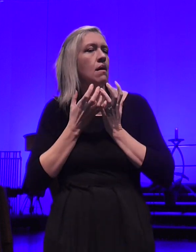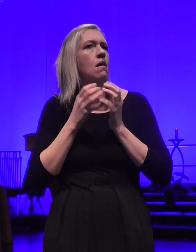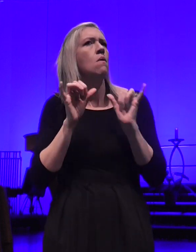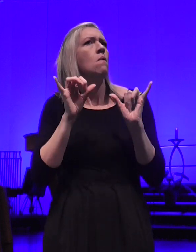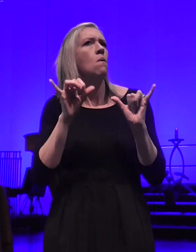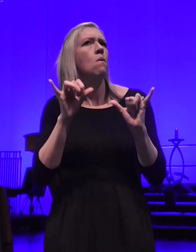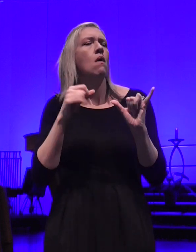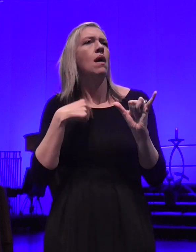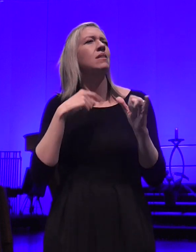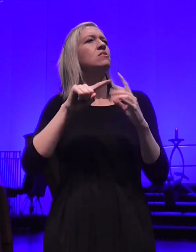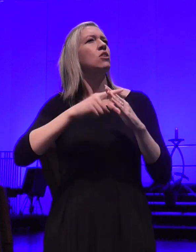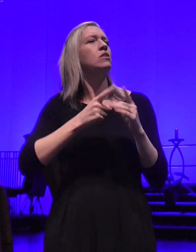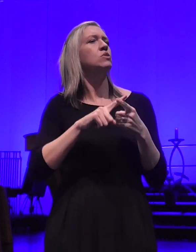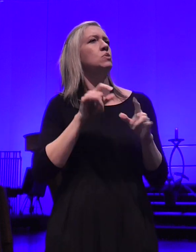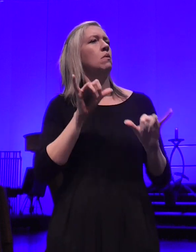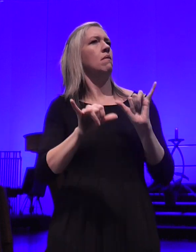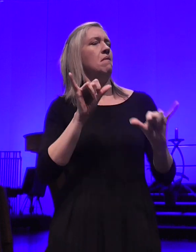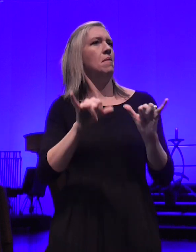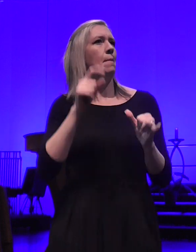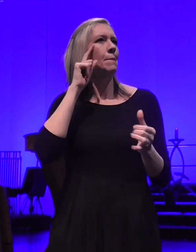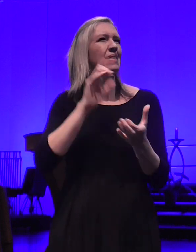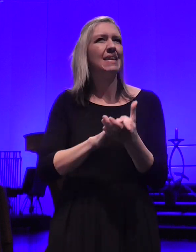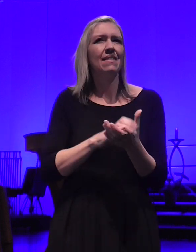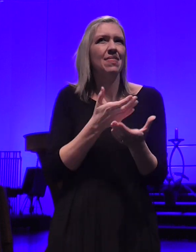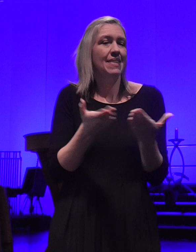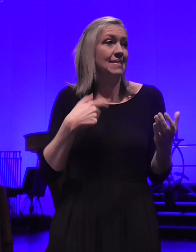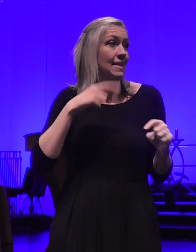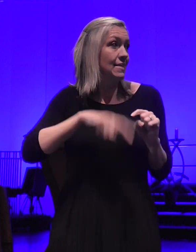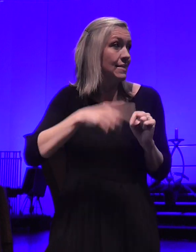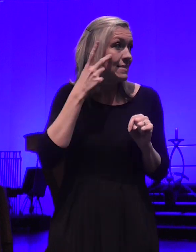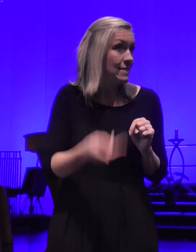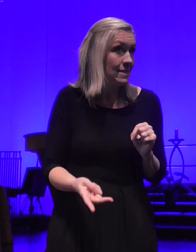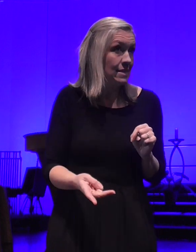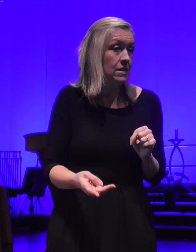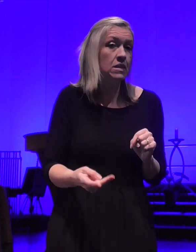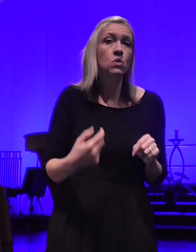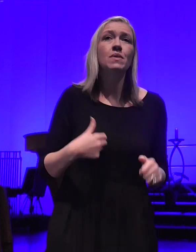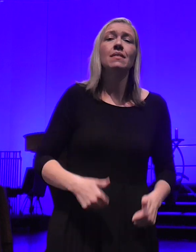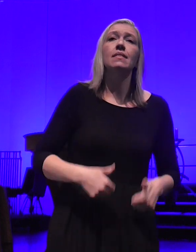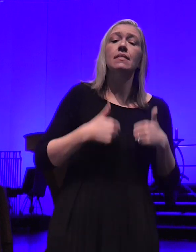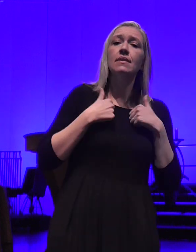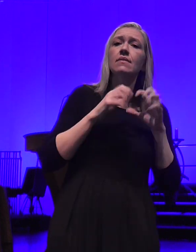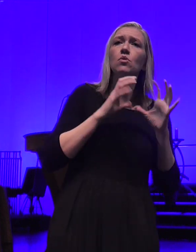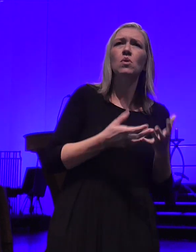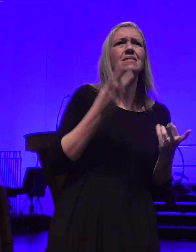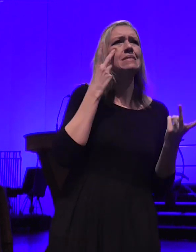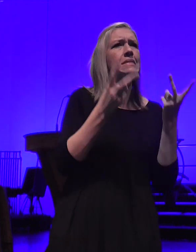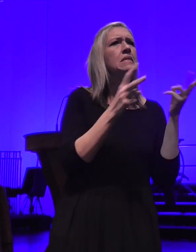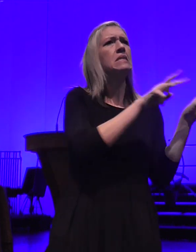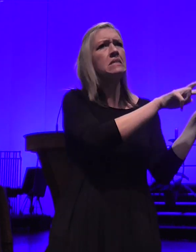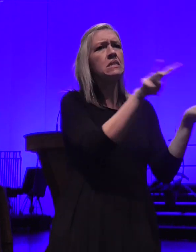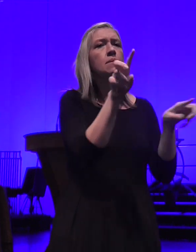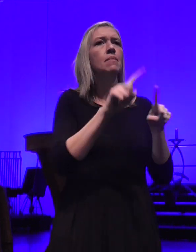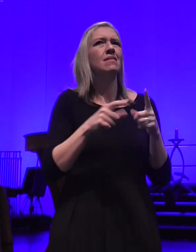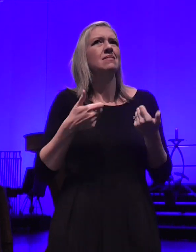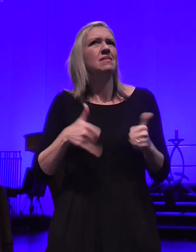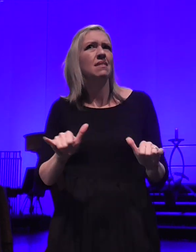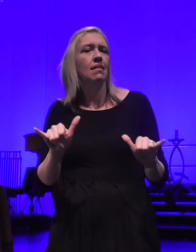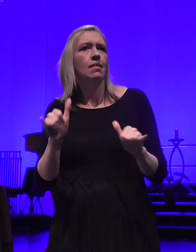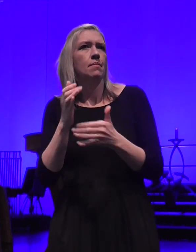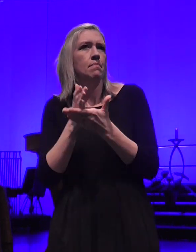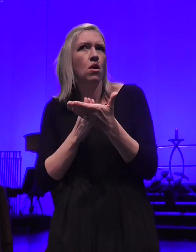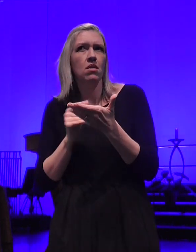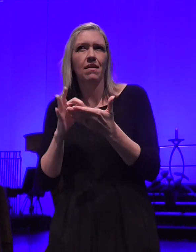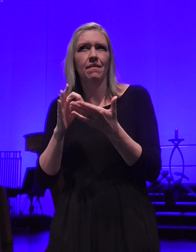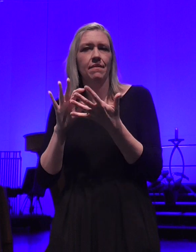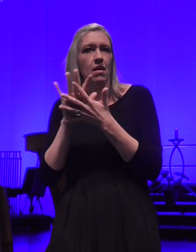and believe in the unseen. We live in the seen, but we have our being in the unseen, where